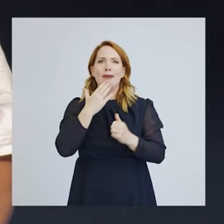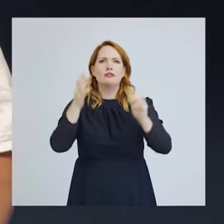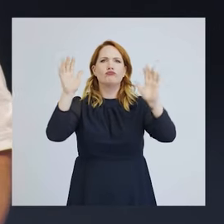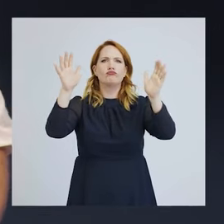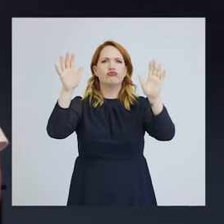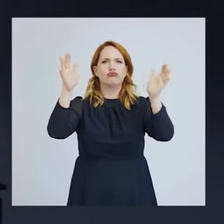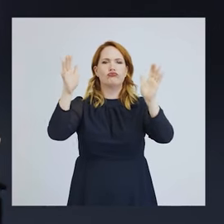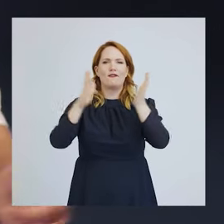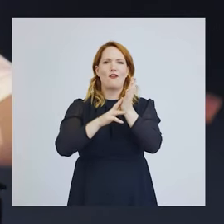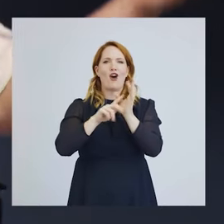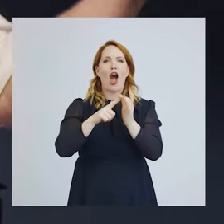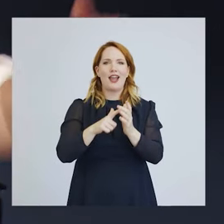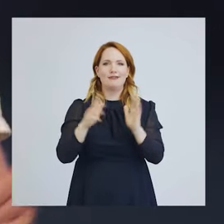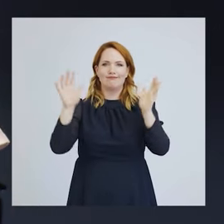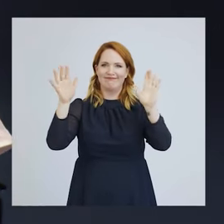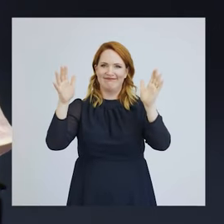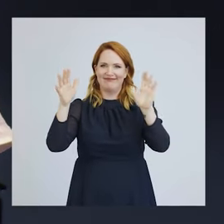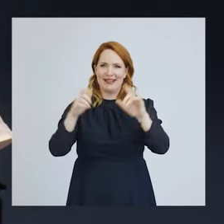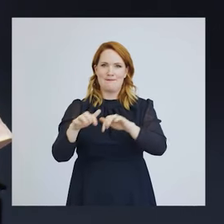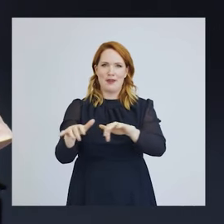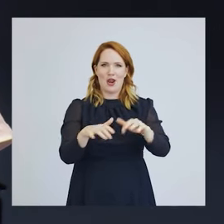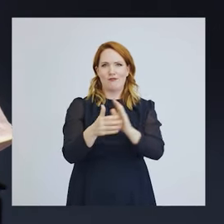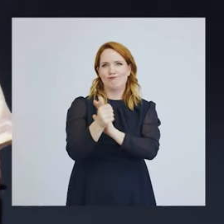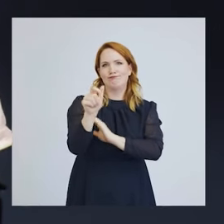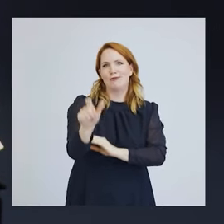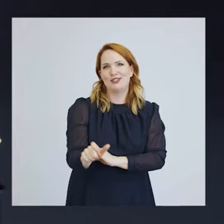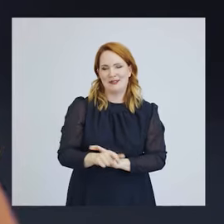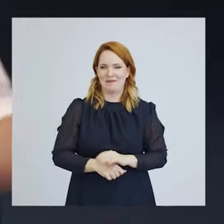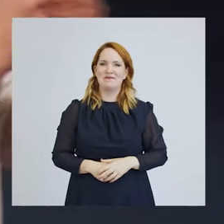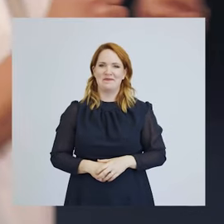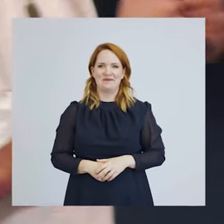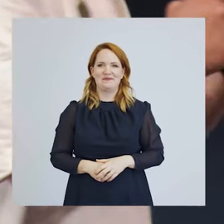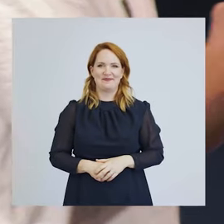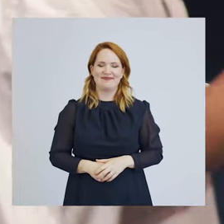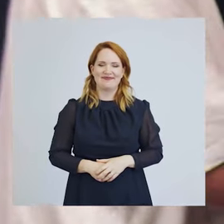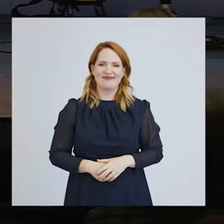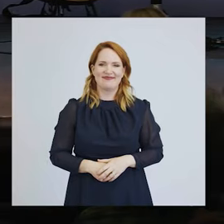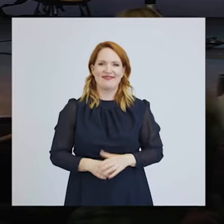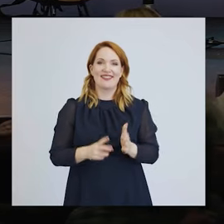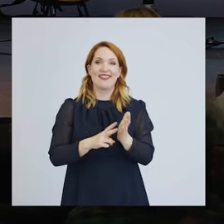But Vi, do you want to just come up? Let's just give Vi a clap right now.